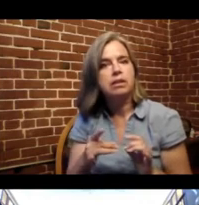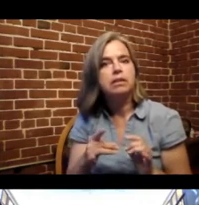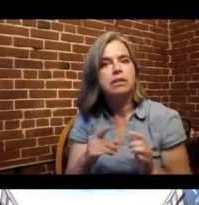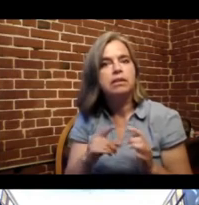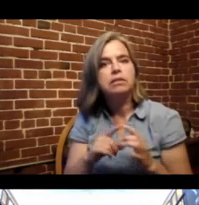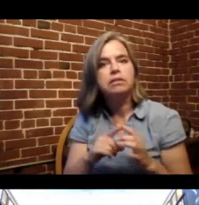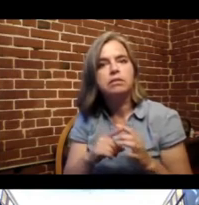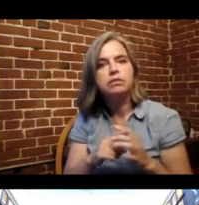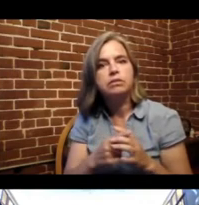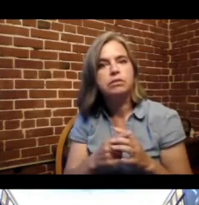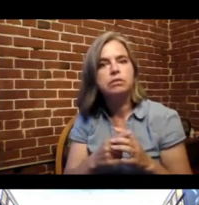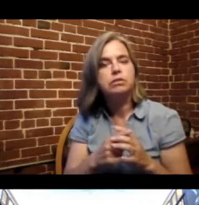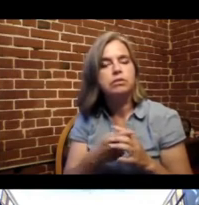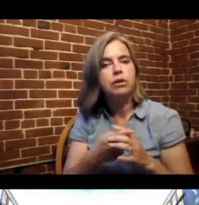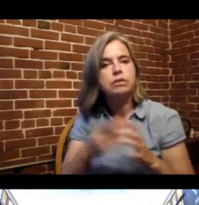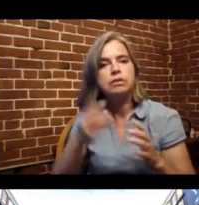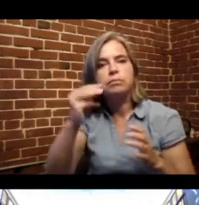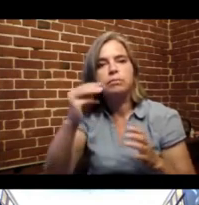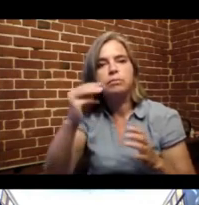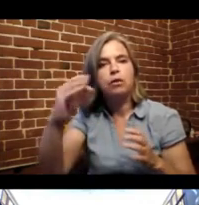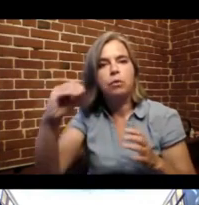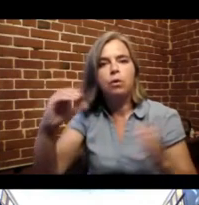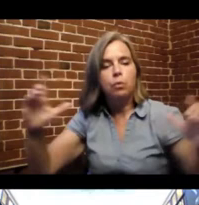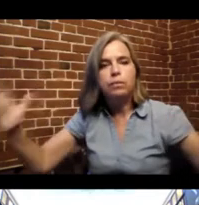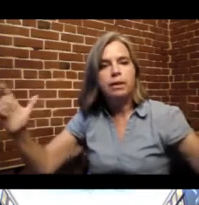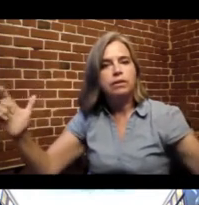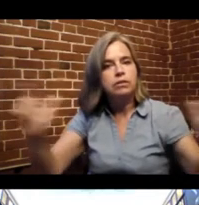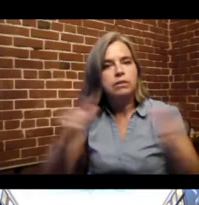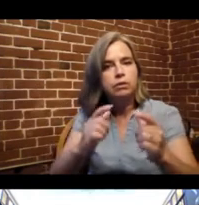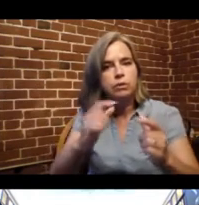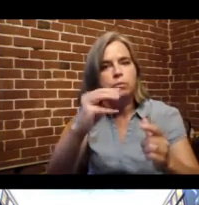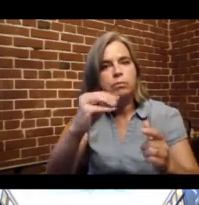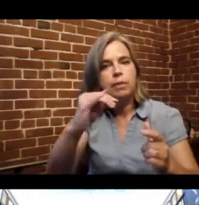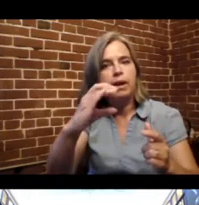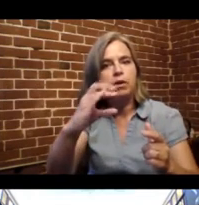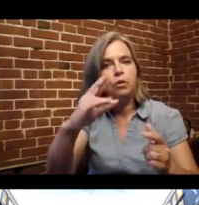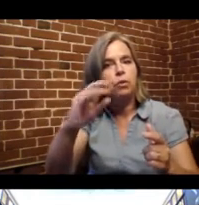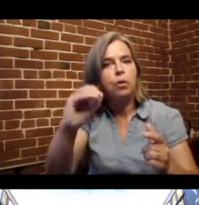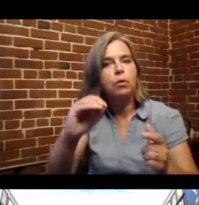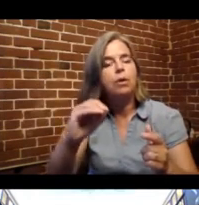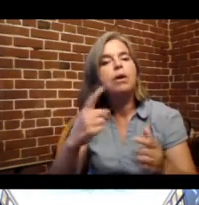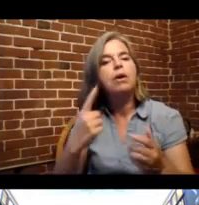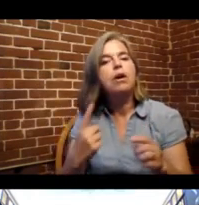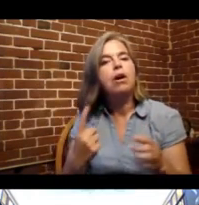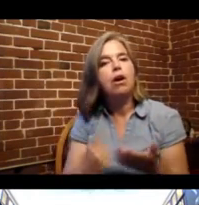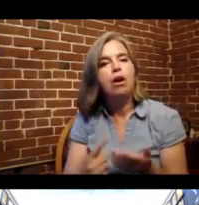macro to the micro. And it also, we explored color palettes